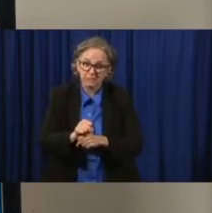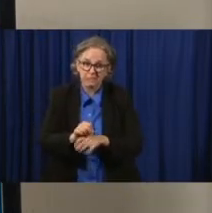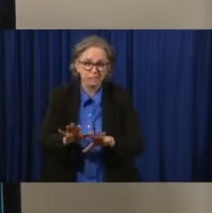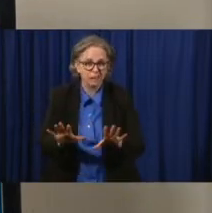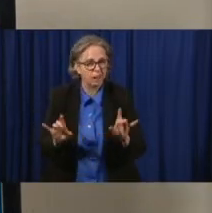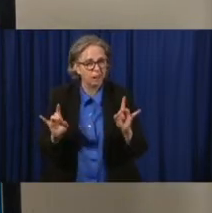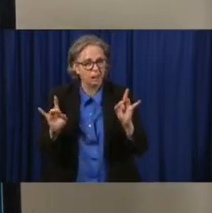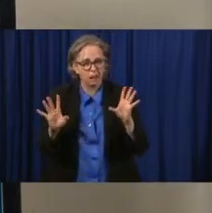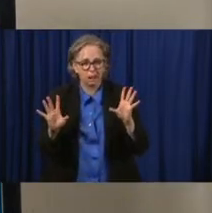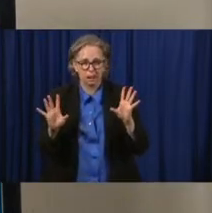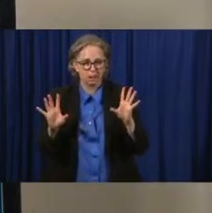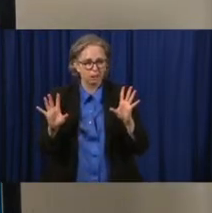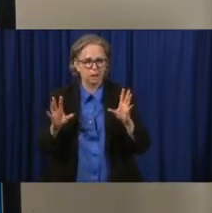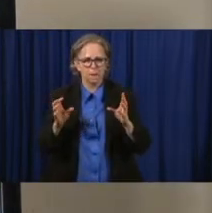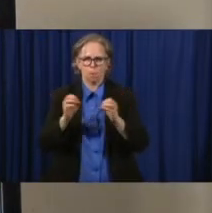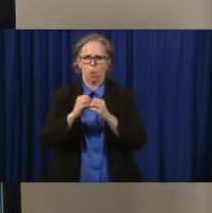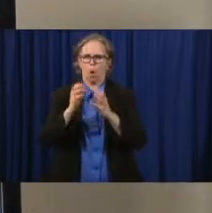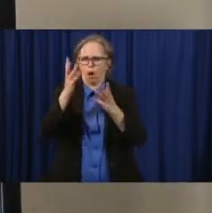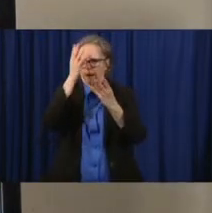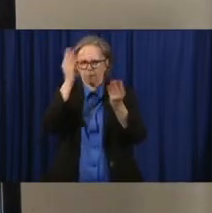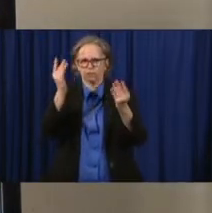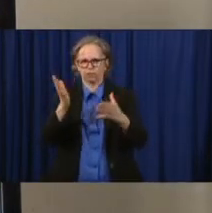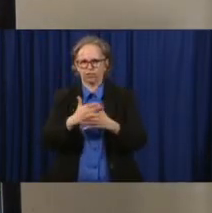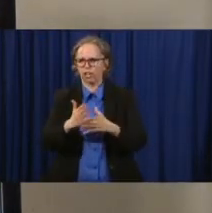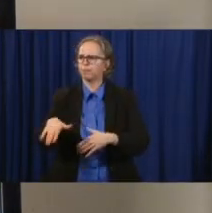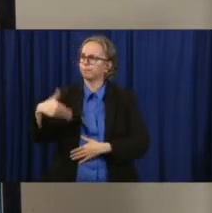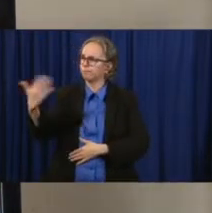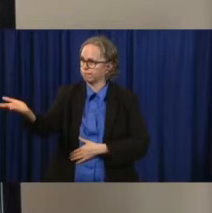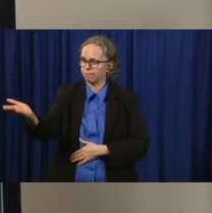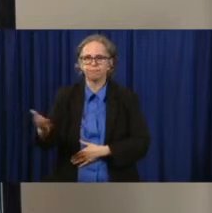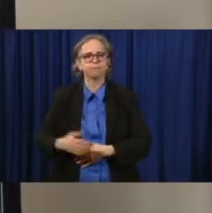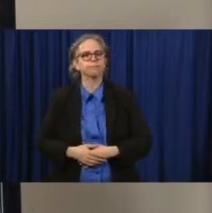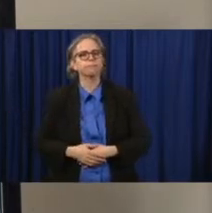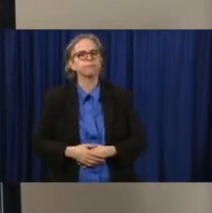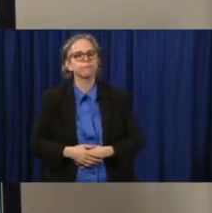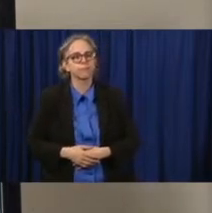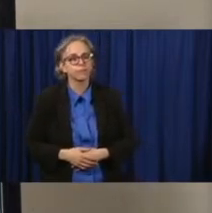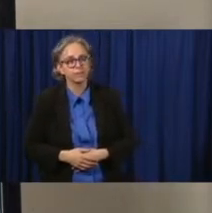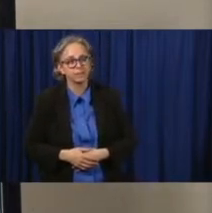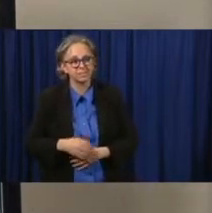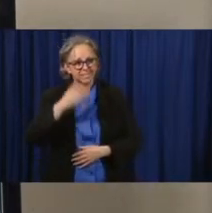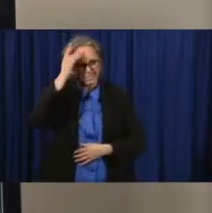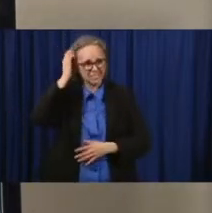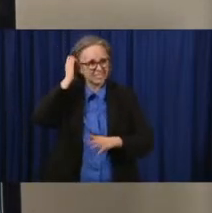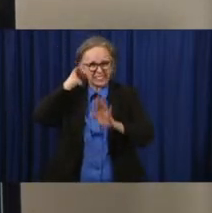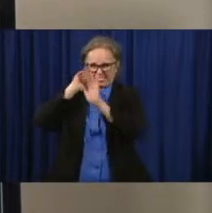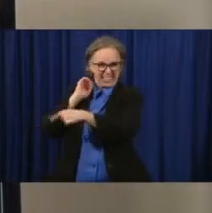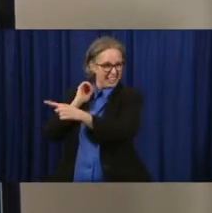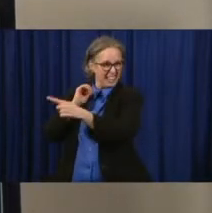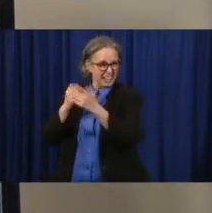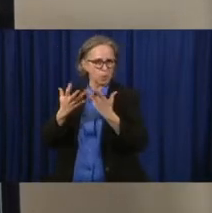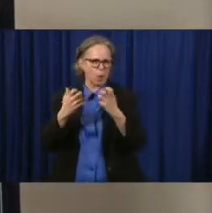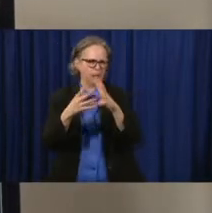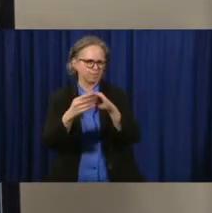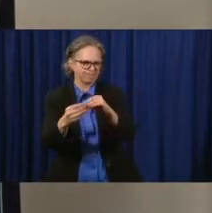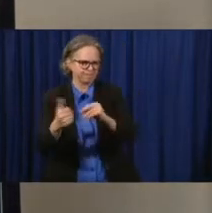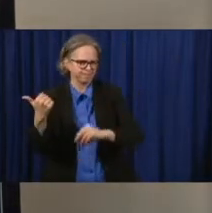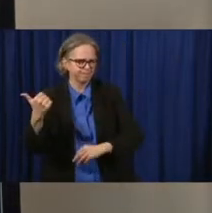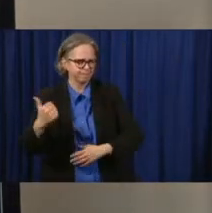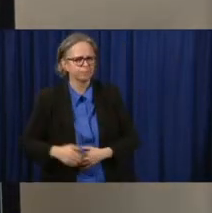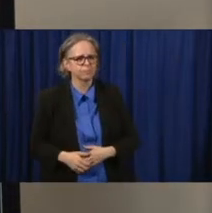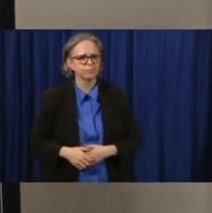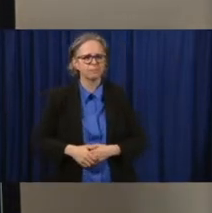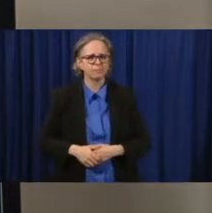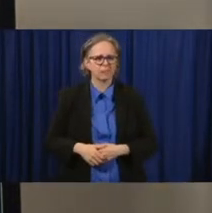more to share about that. Next slide. I just want to take a moment each day. I thought I'd talk a little bit more, and there have been articles written